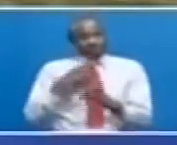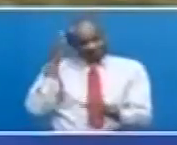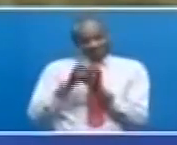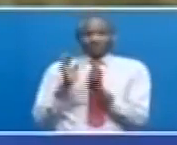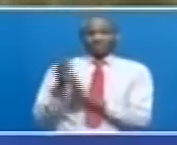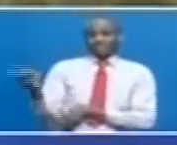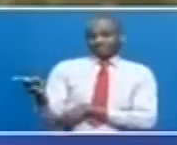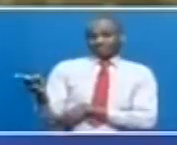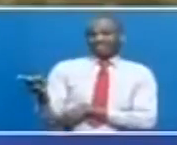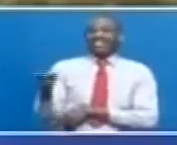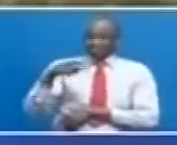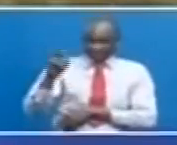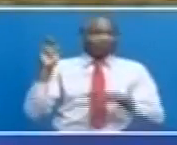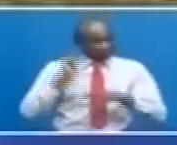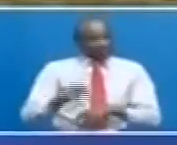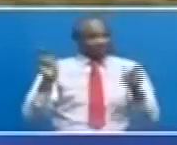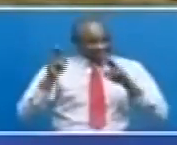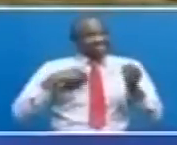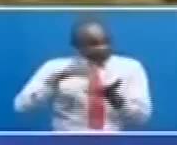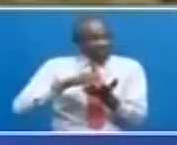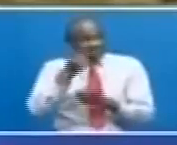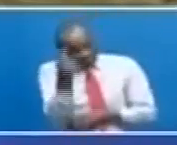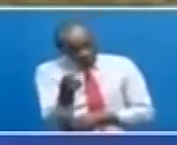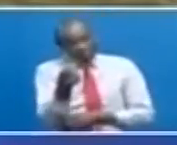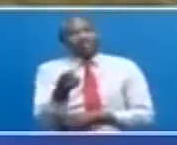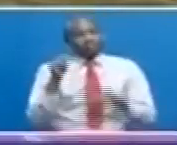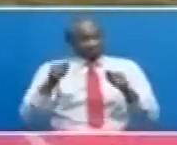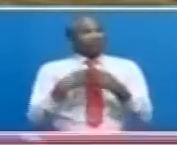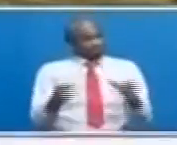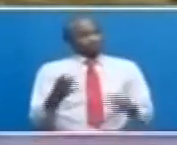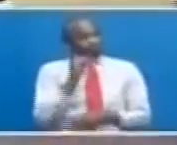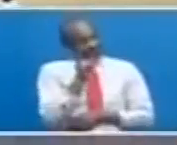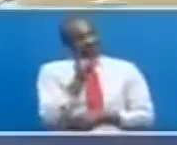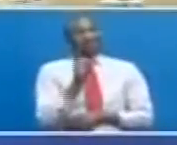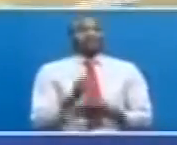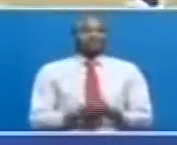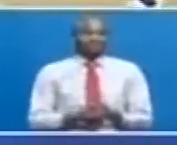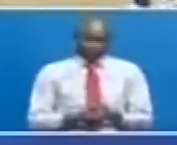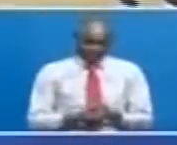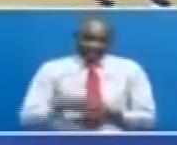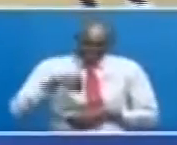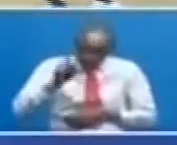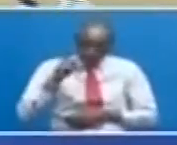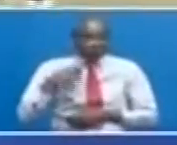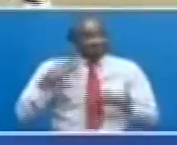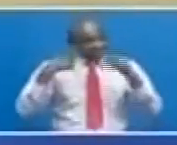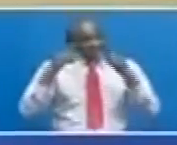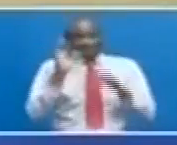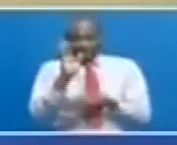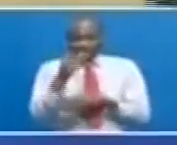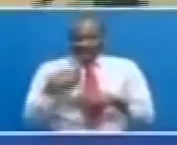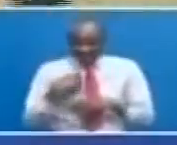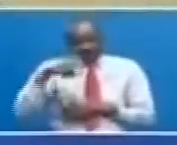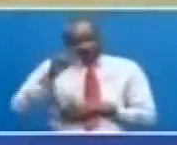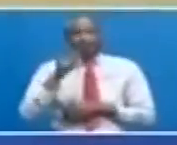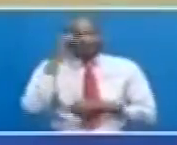na wale wakae tayari, manake pia wakilegea kidogo tunaweza tukia tumeona hivi kombe. Buoyed by their Grand Prix success, coach David Lugao